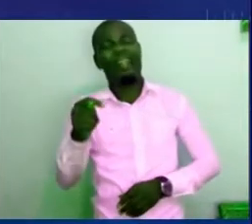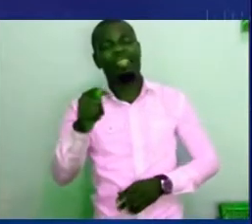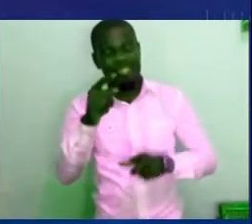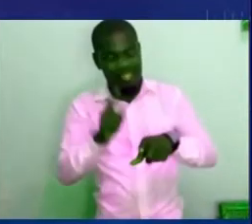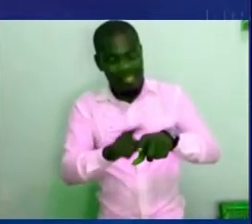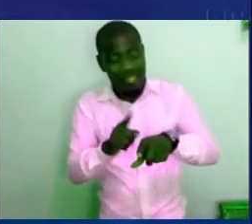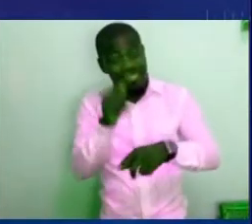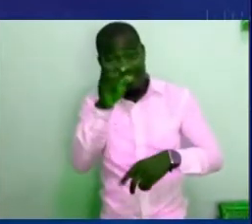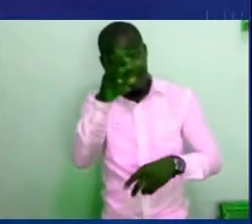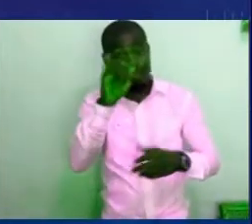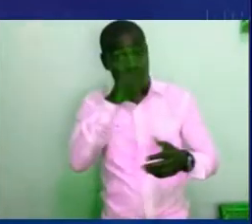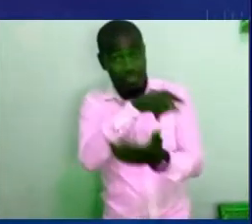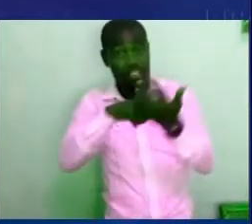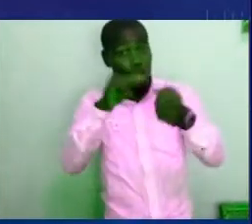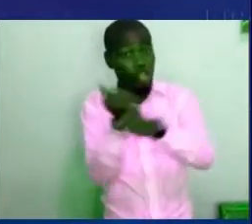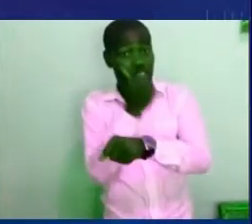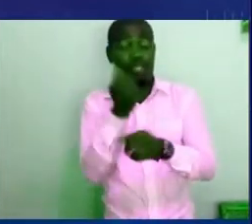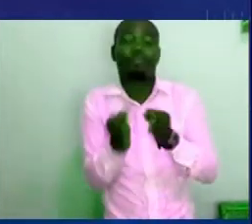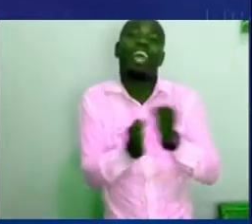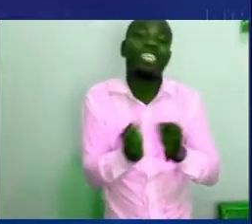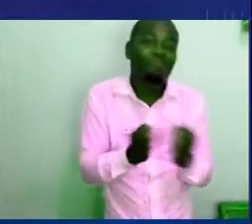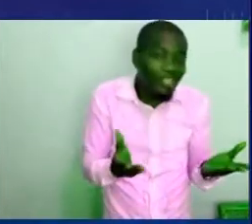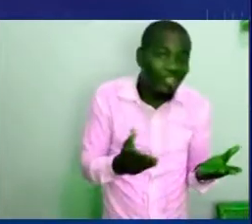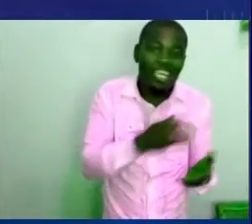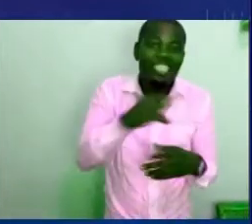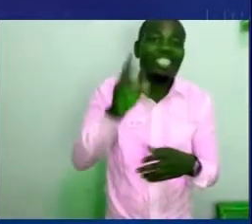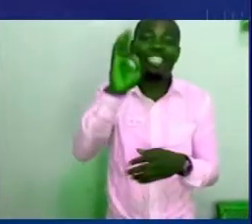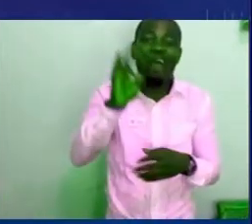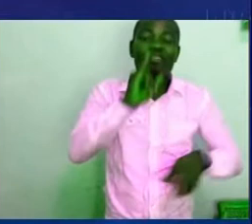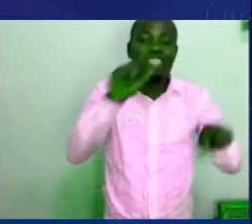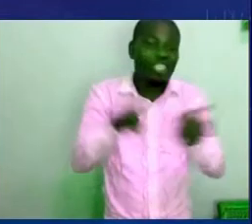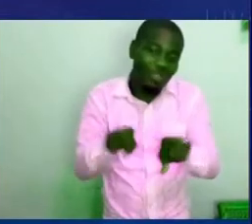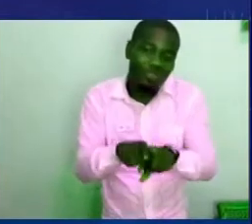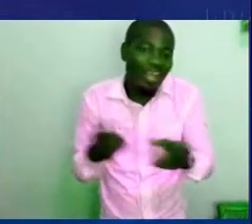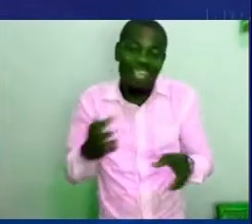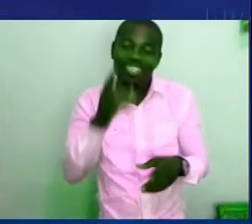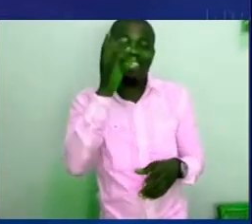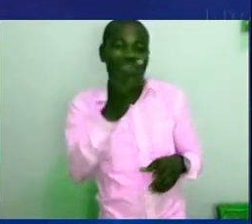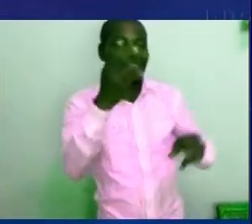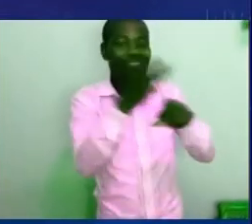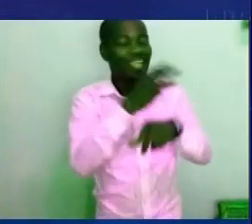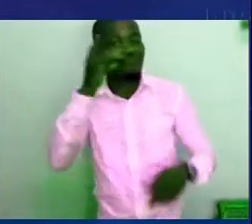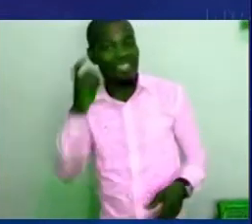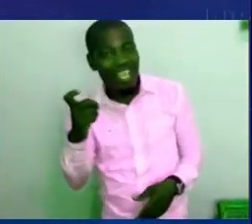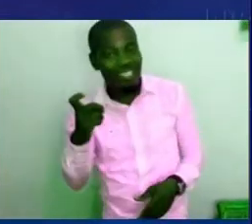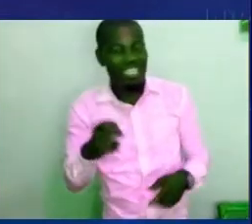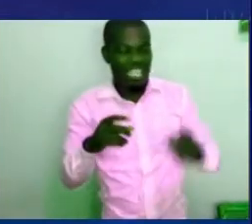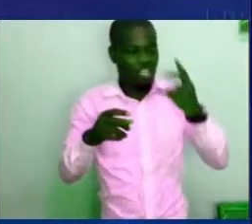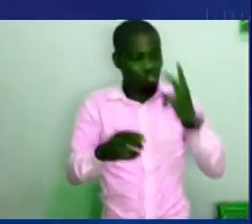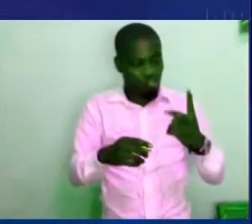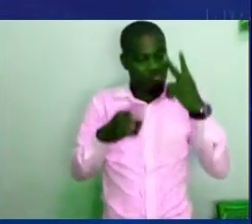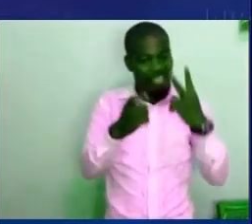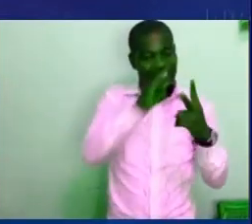and 3y are the terms of this algebraic expression. The 7x is the same as 7 times